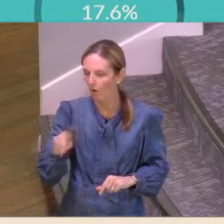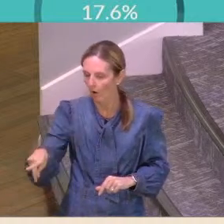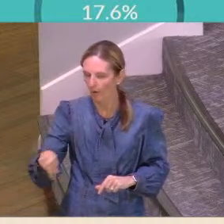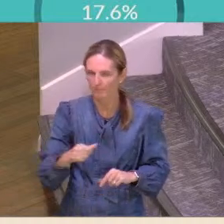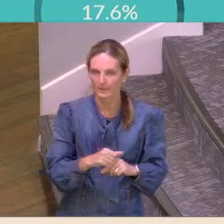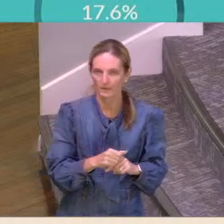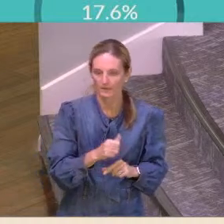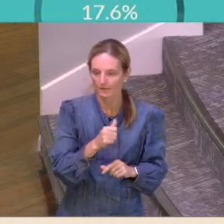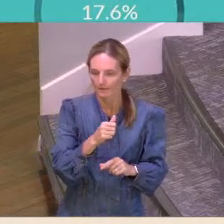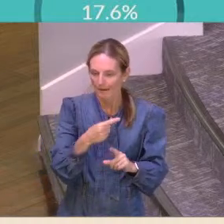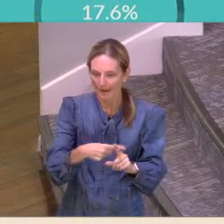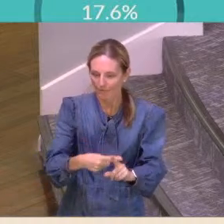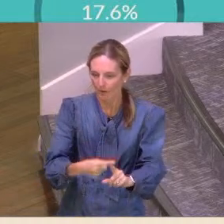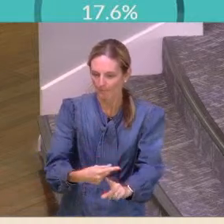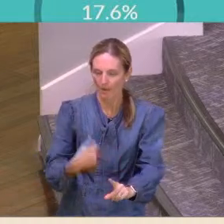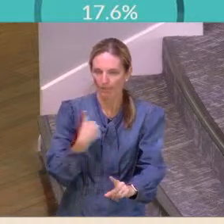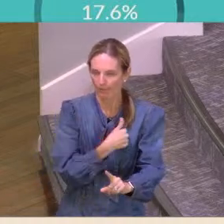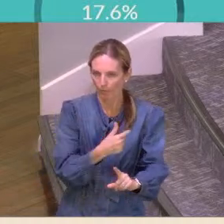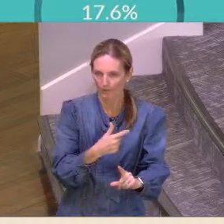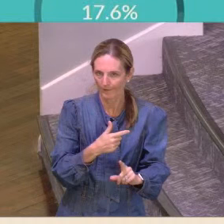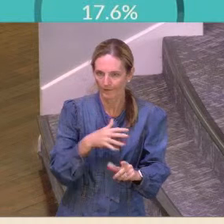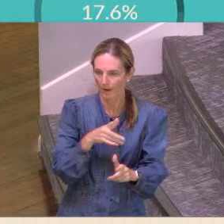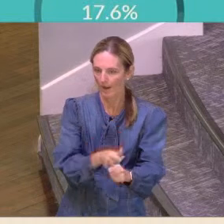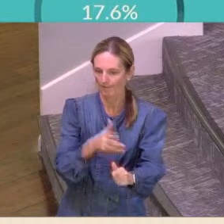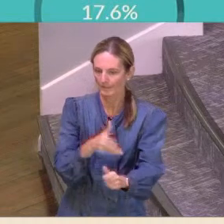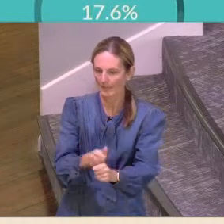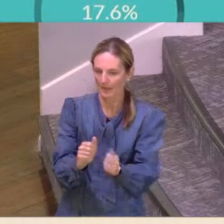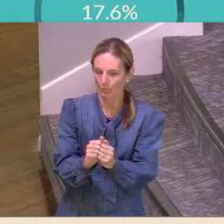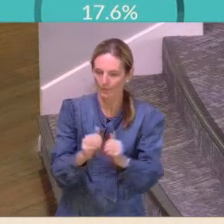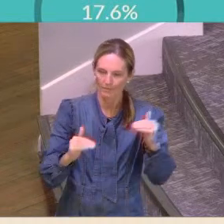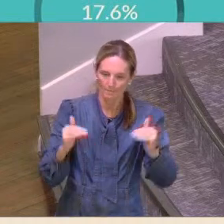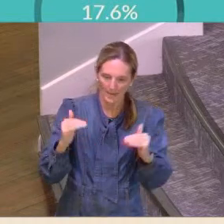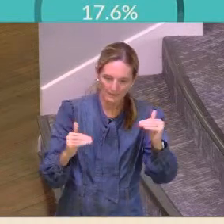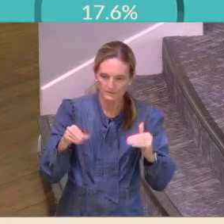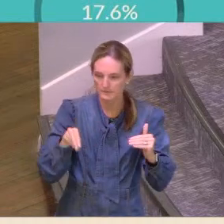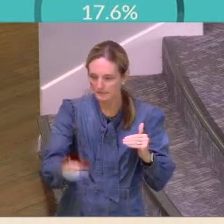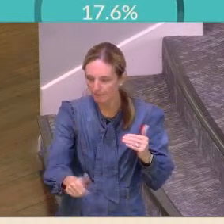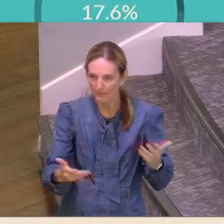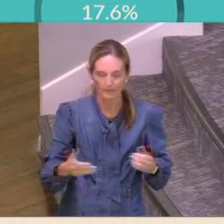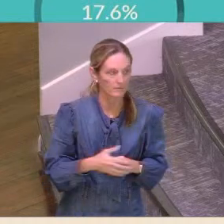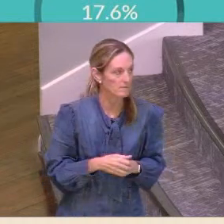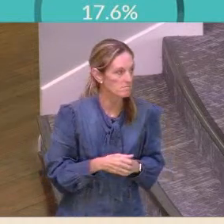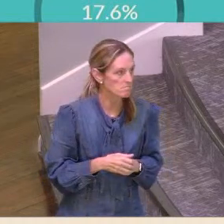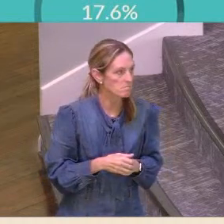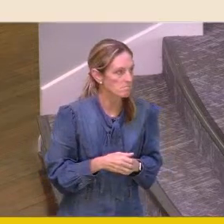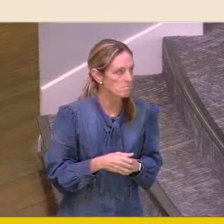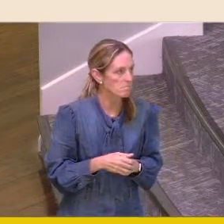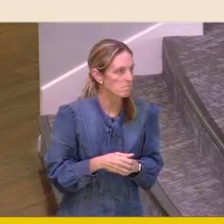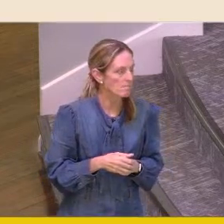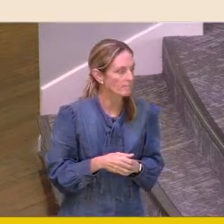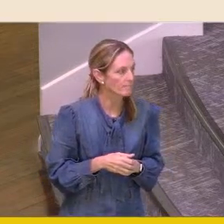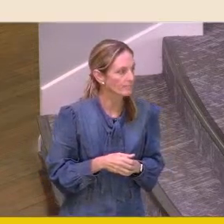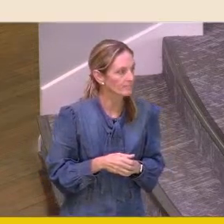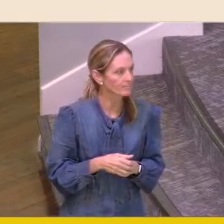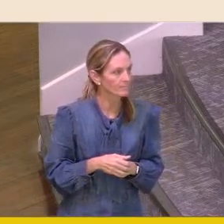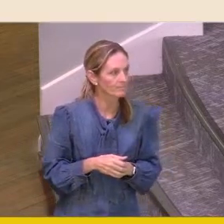it's updated with the balances that we have spent and drawn down.